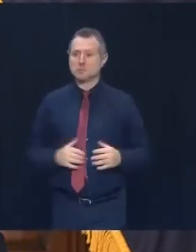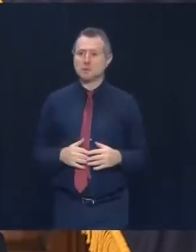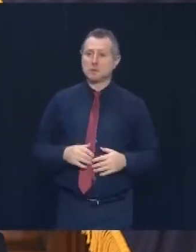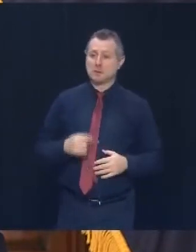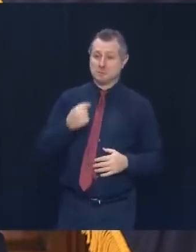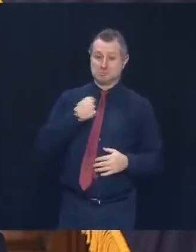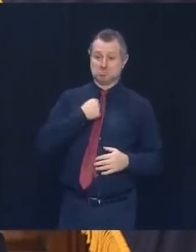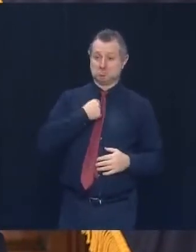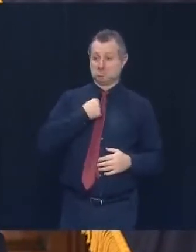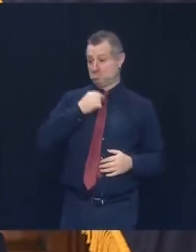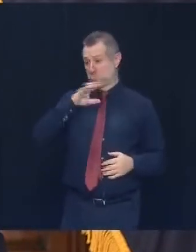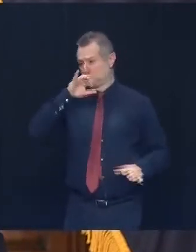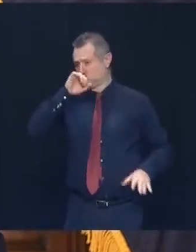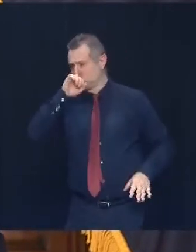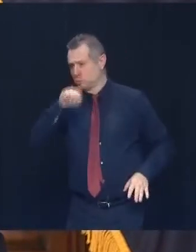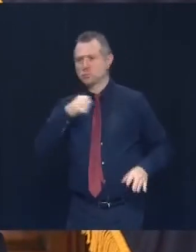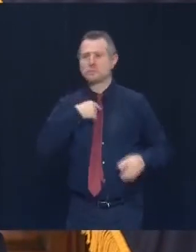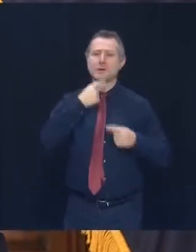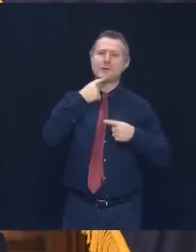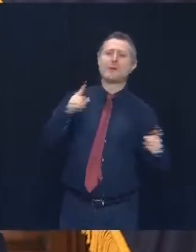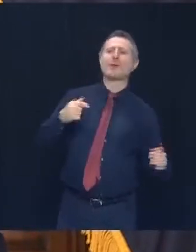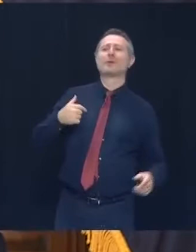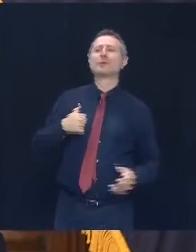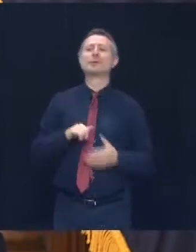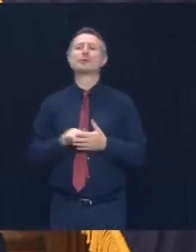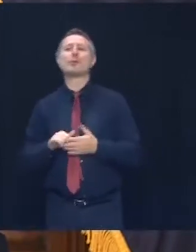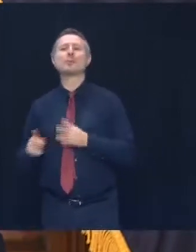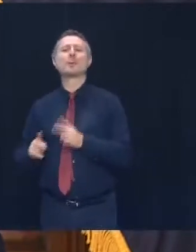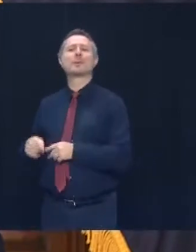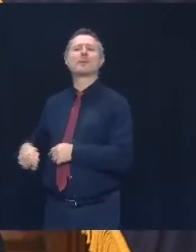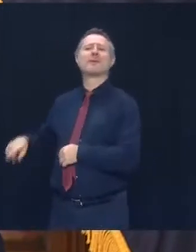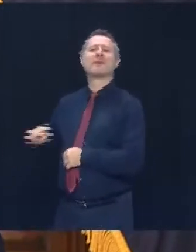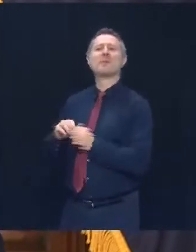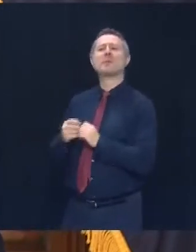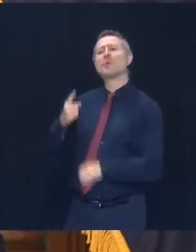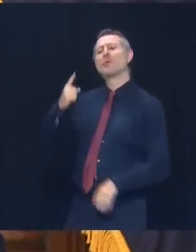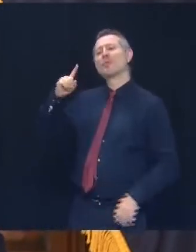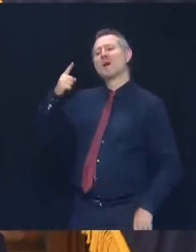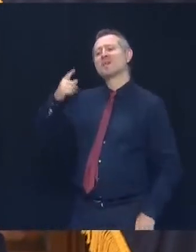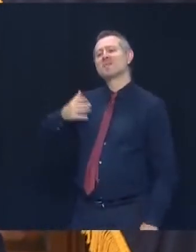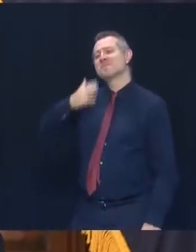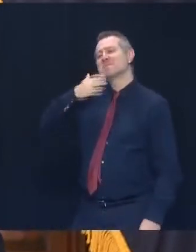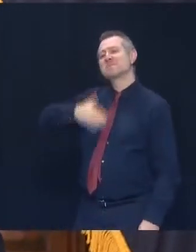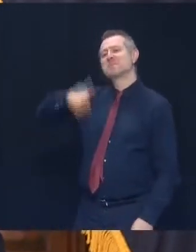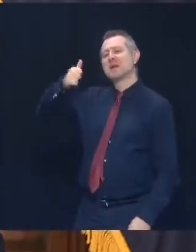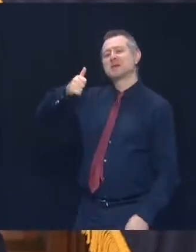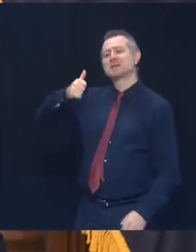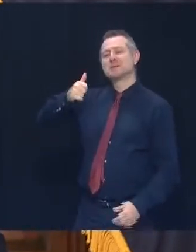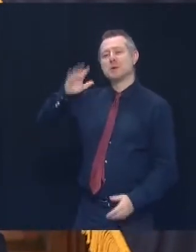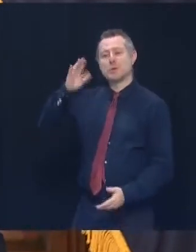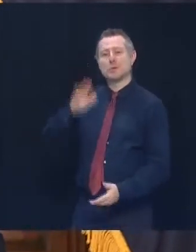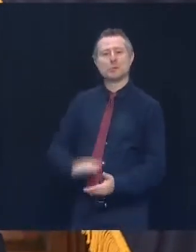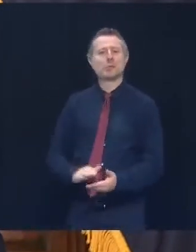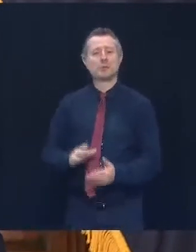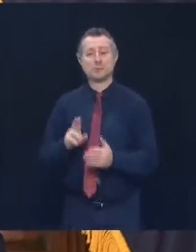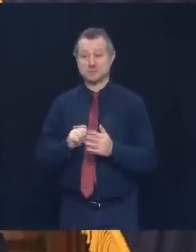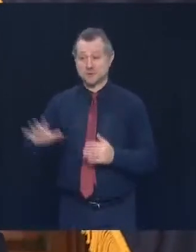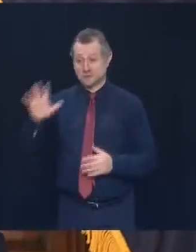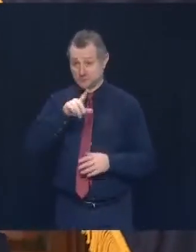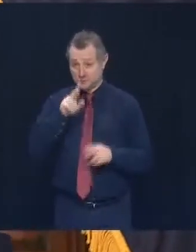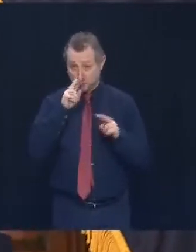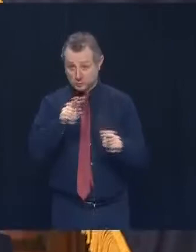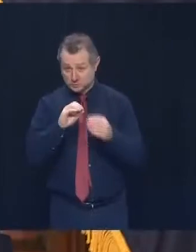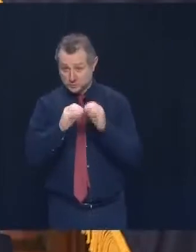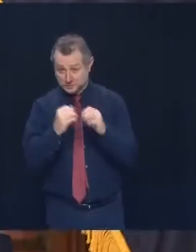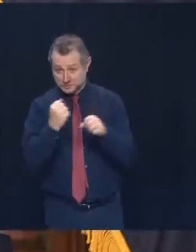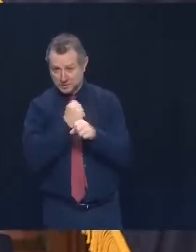to say New Yorkers are doing the best job in the country. And if you look at the numbers, We are, but the scale